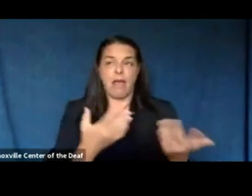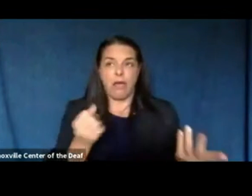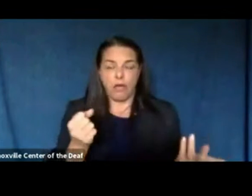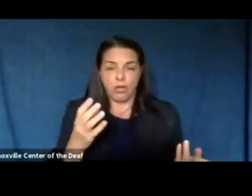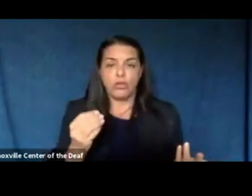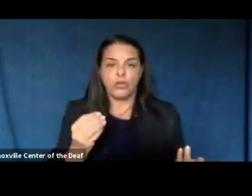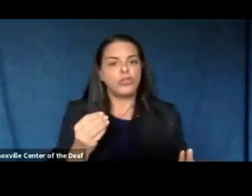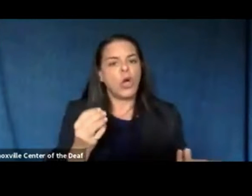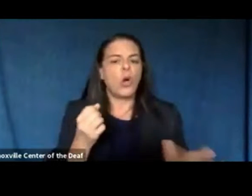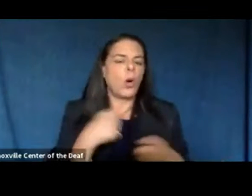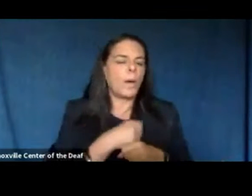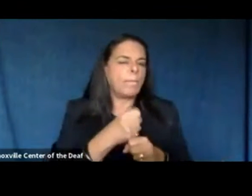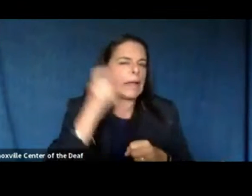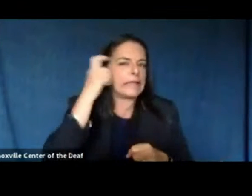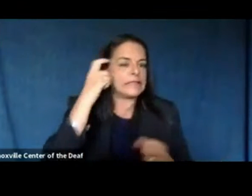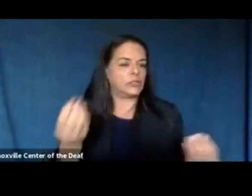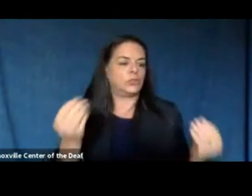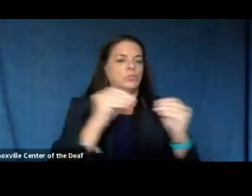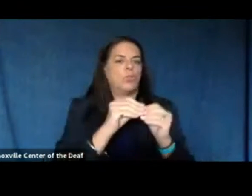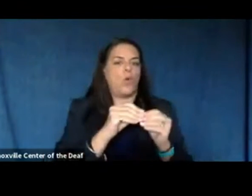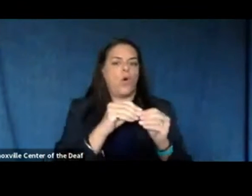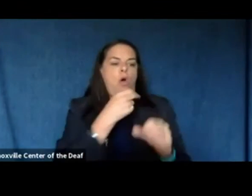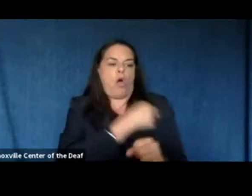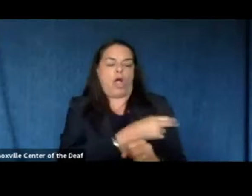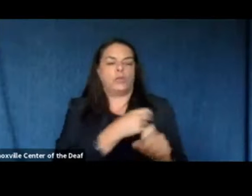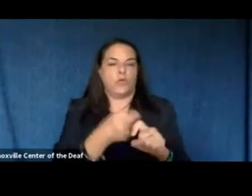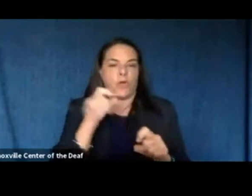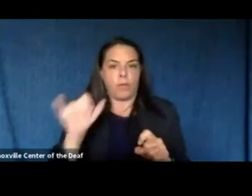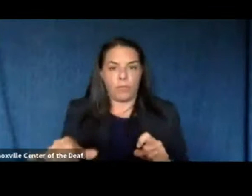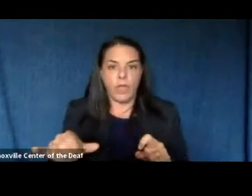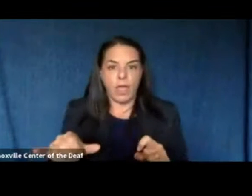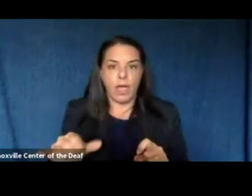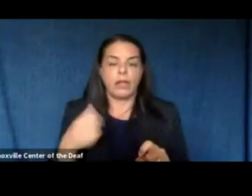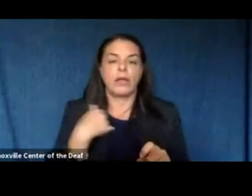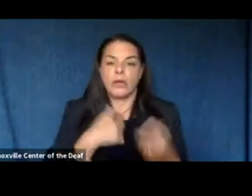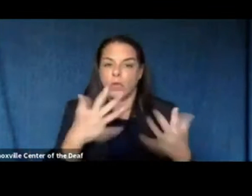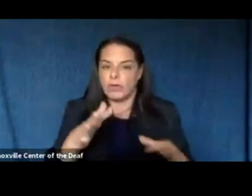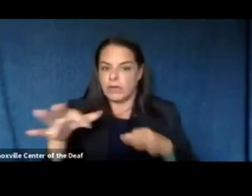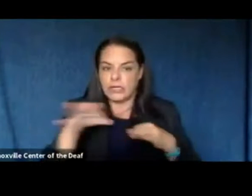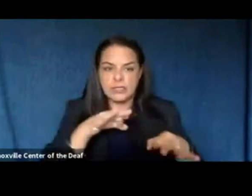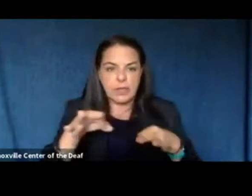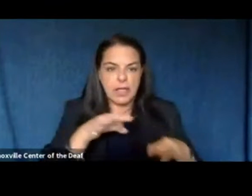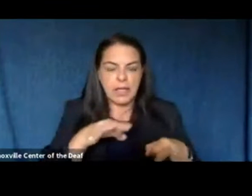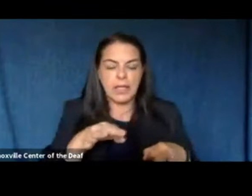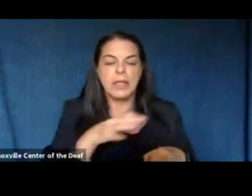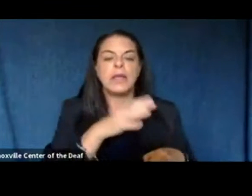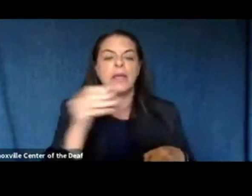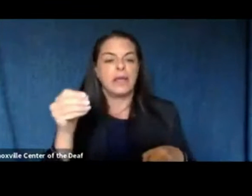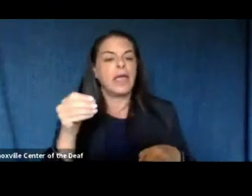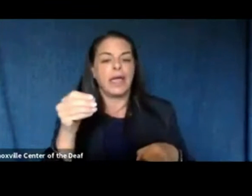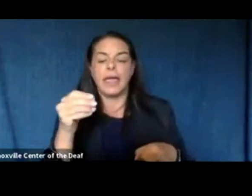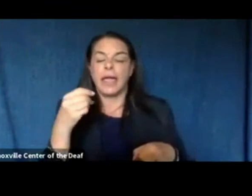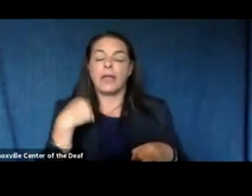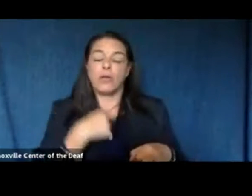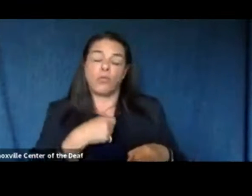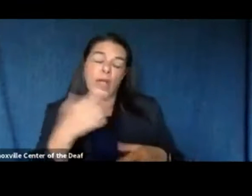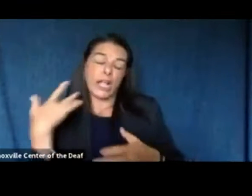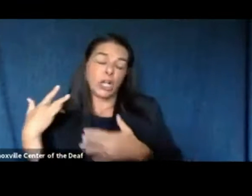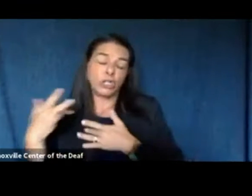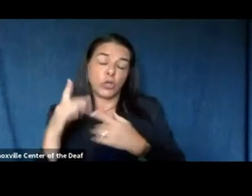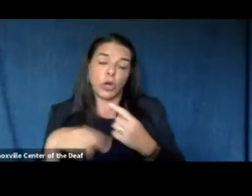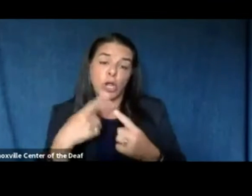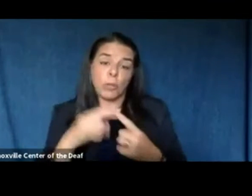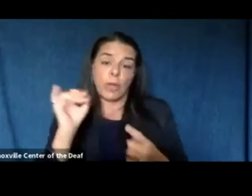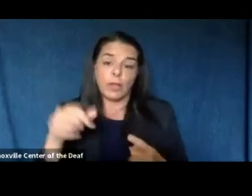it makes sense that there would be more hospitalizations coming out of that, as we've explained before. And it is absolutely concerning because we know that all of